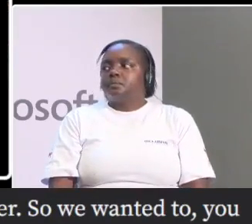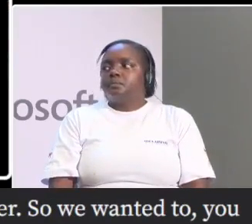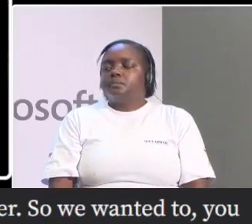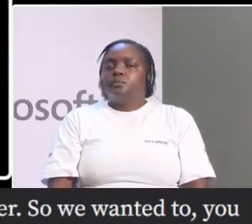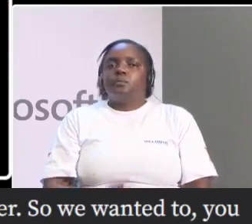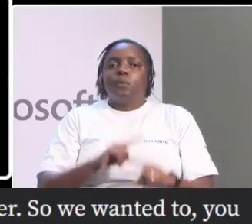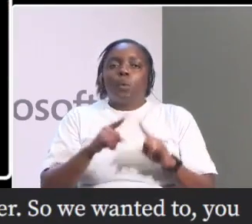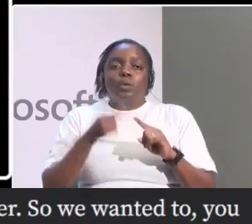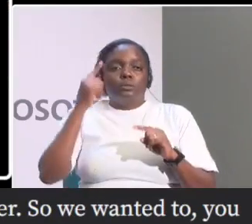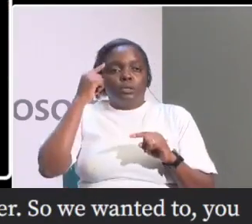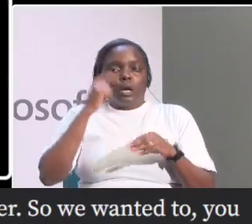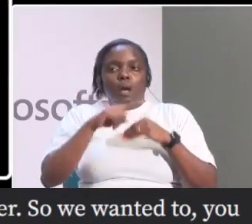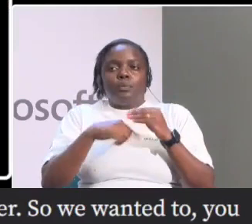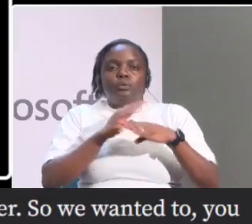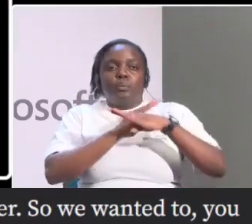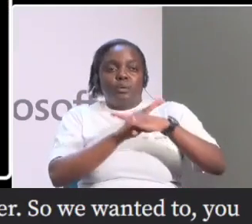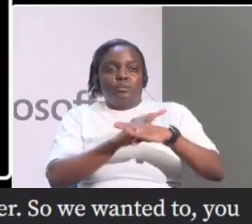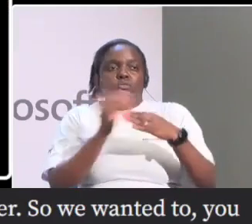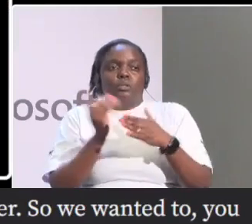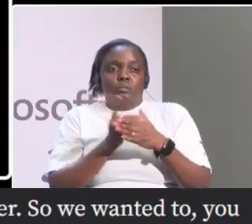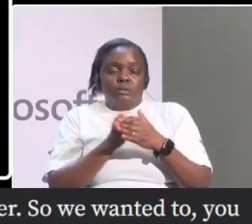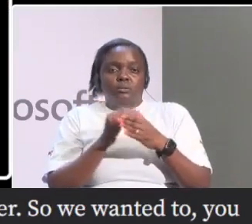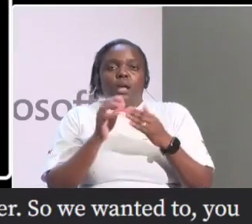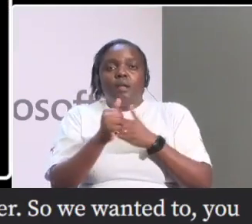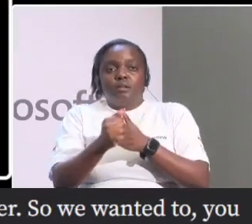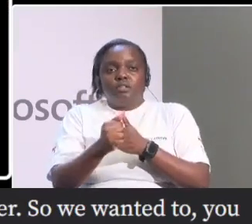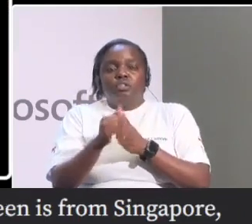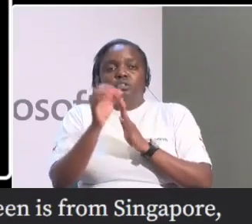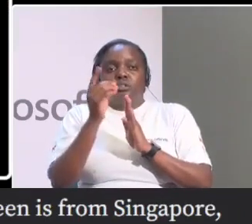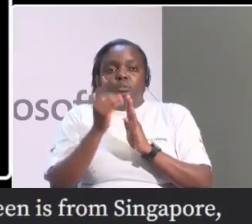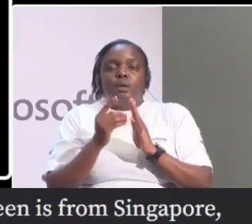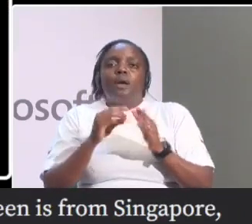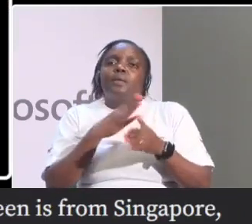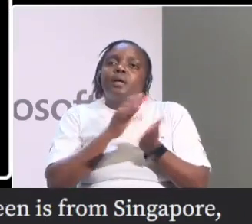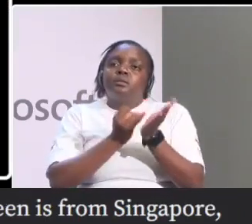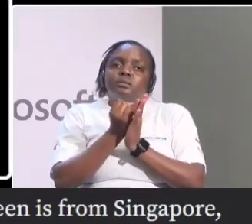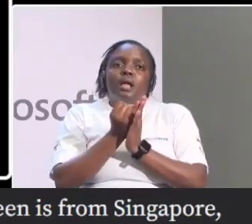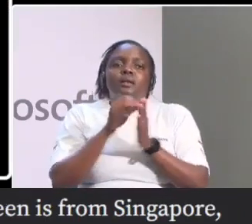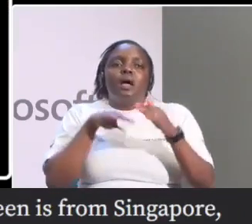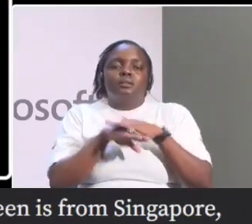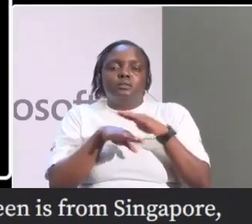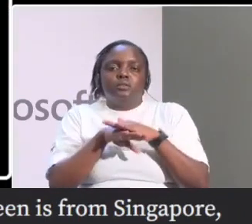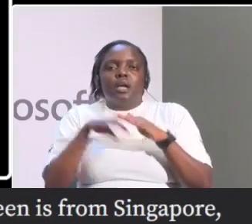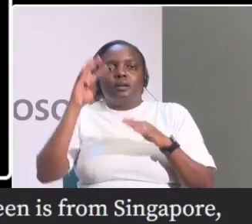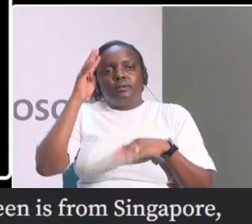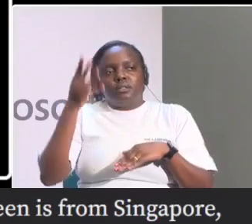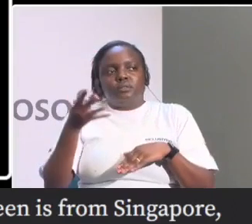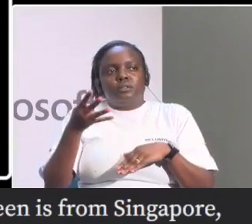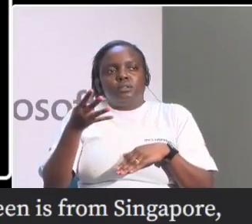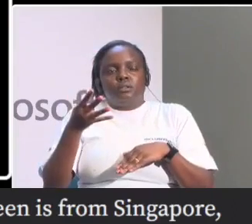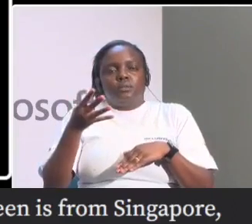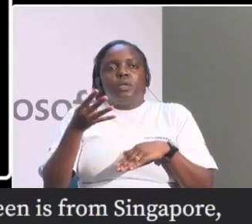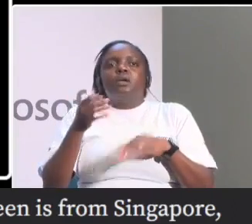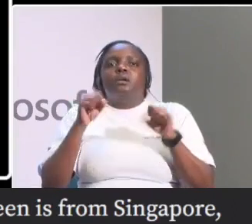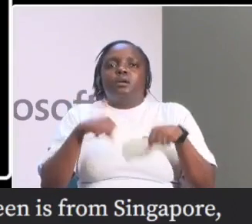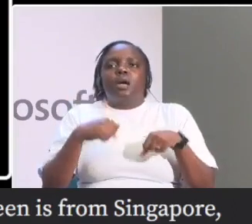So when we think about the barriers to disability leadership and inclusivity and accessibility and creativity, it can